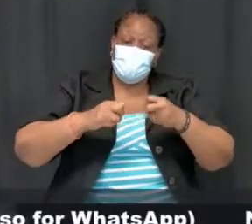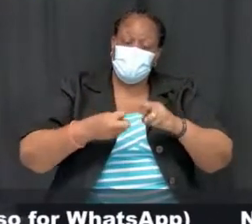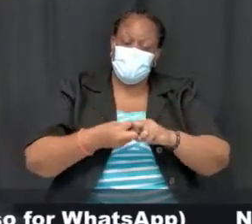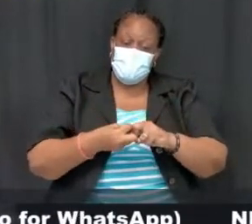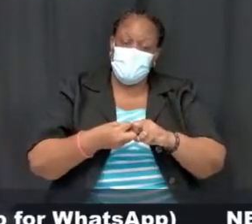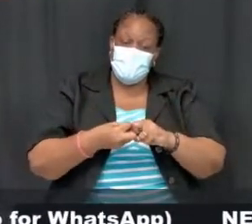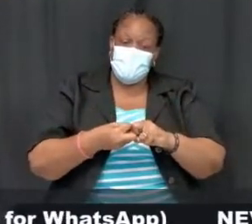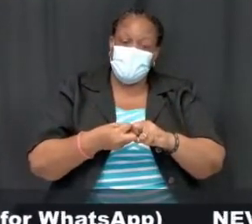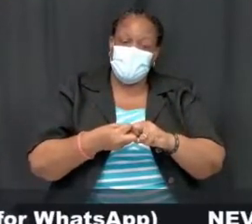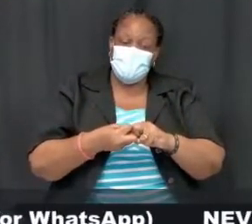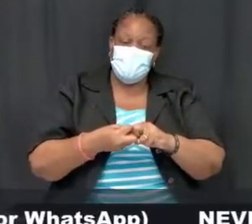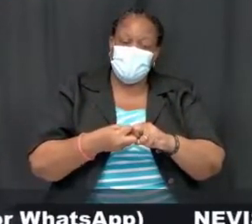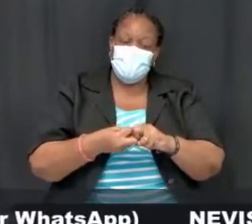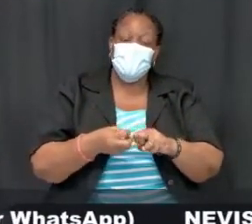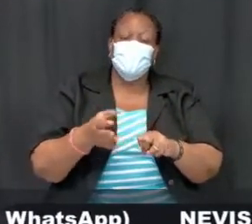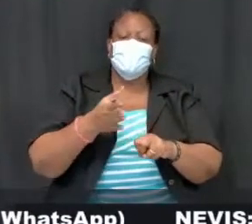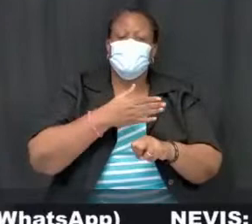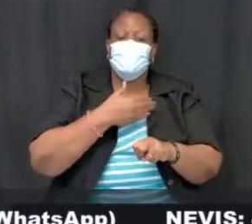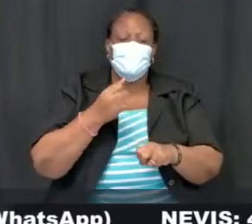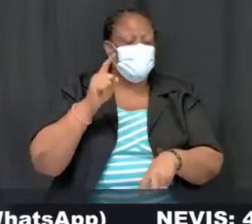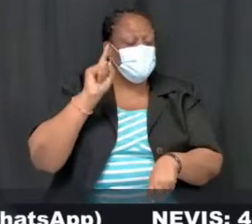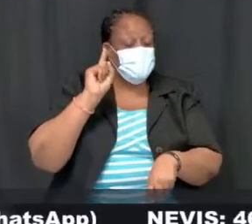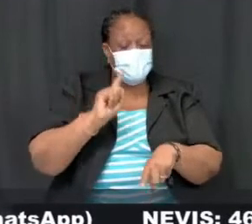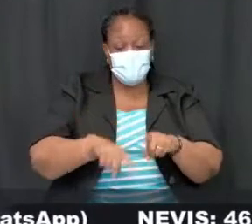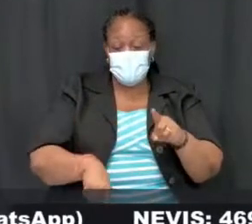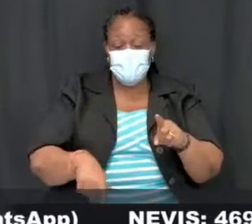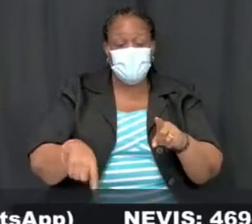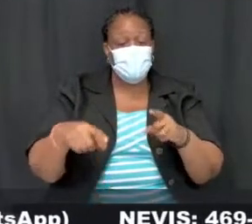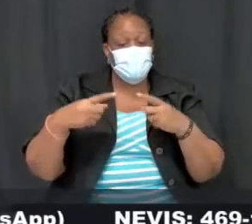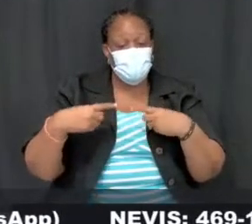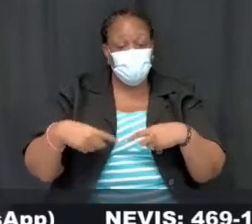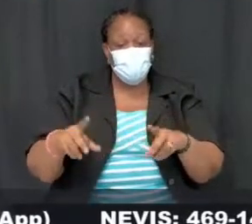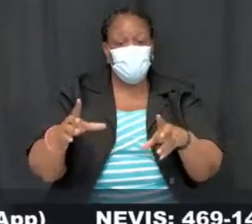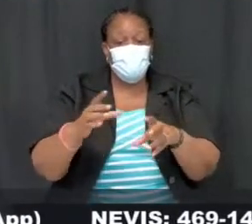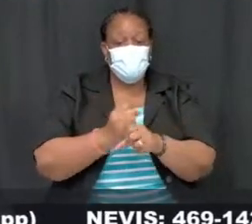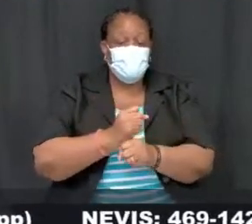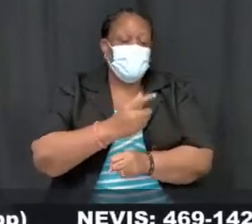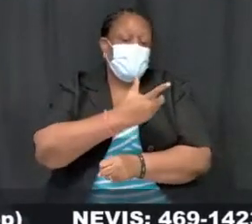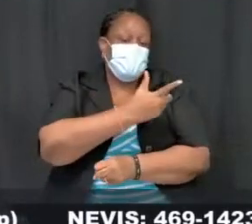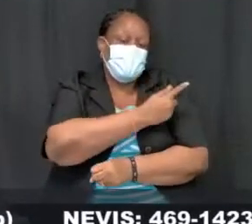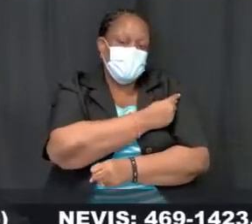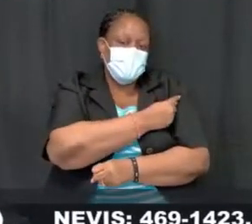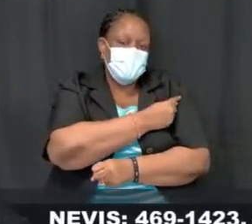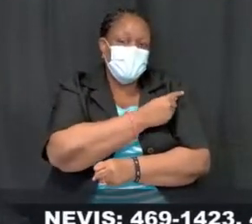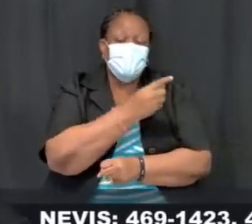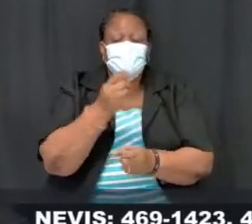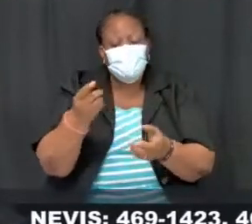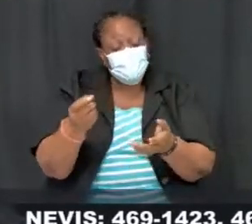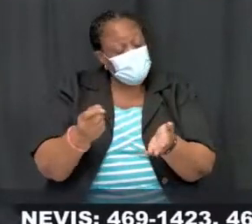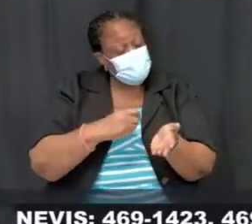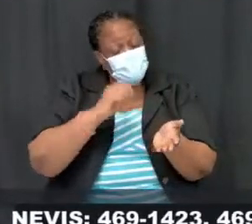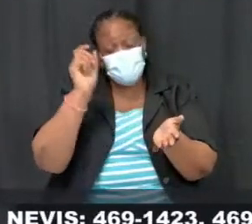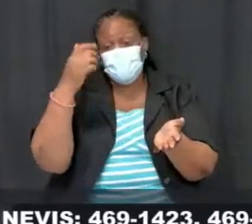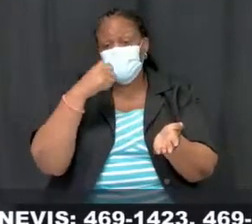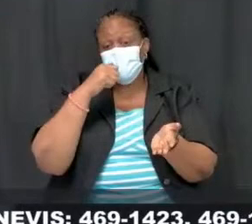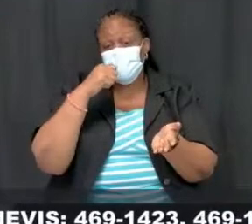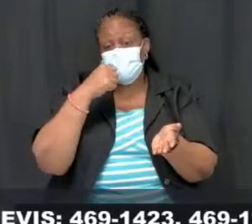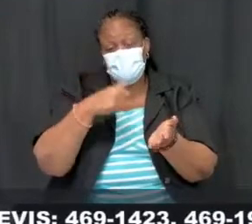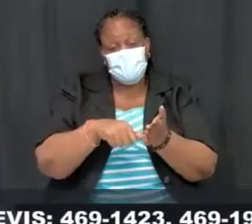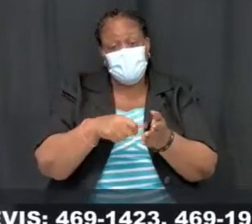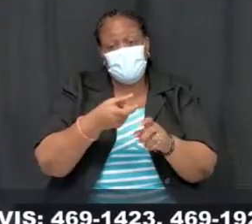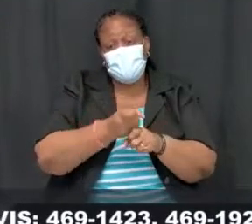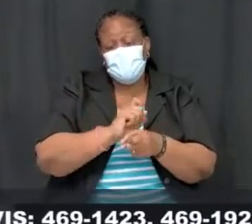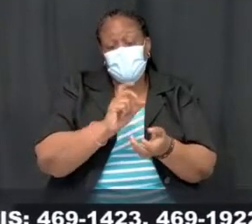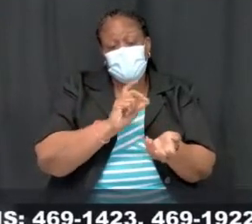might negatively affect you coming forward to get the vaccine, you can get clearance from your doctor. And so this is no new policy